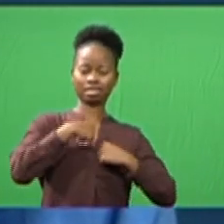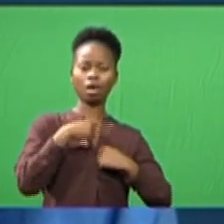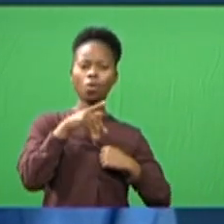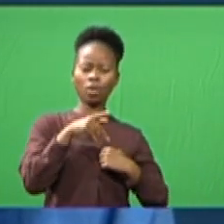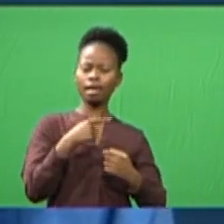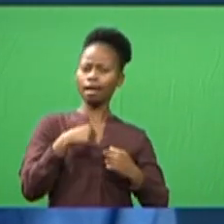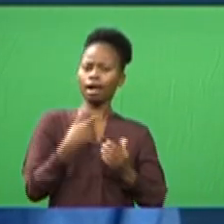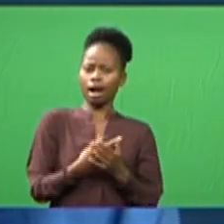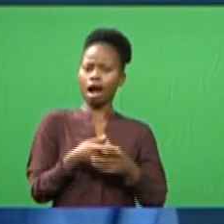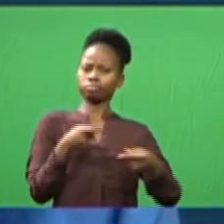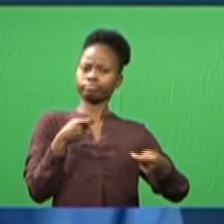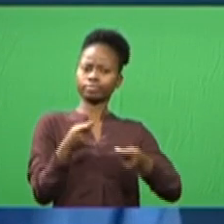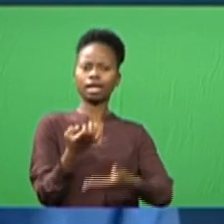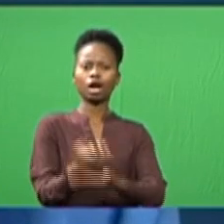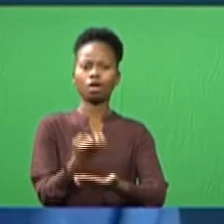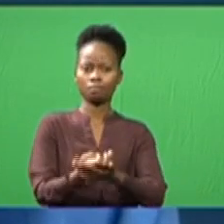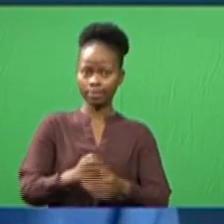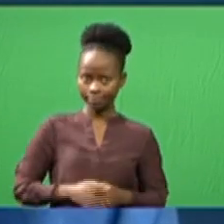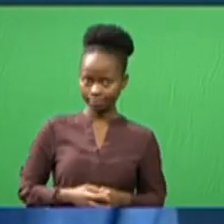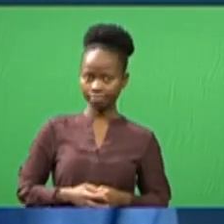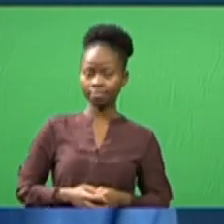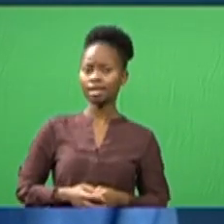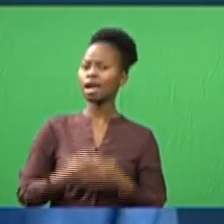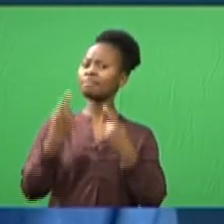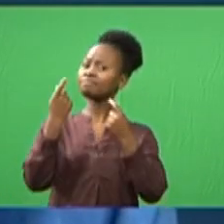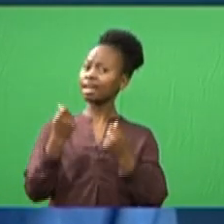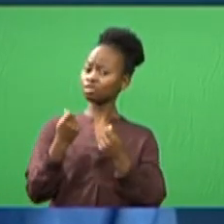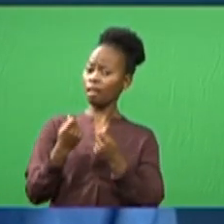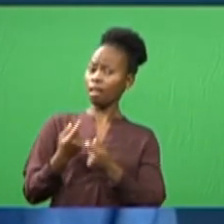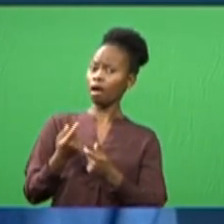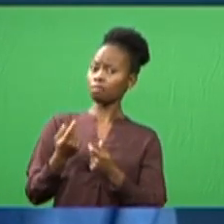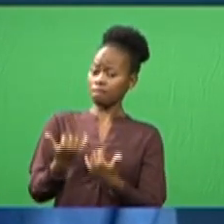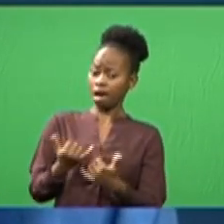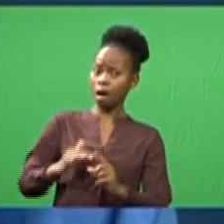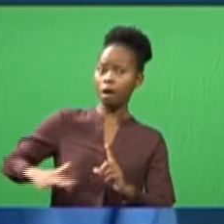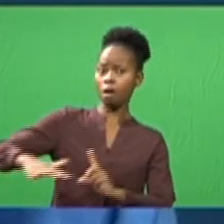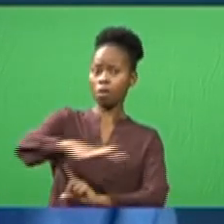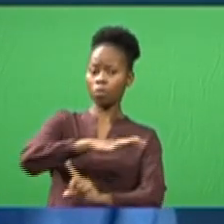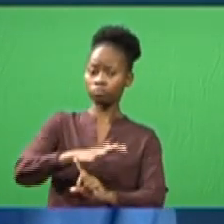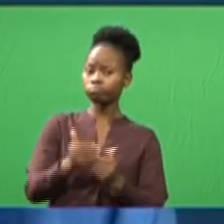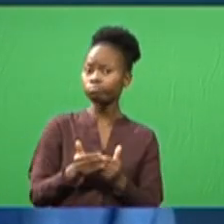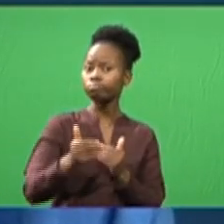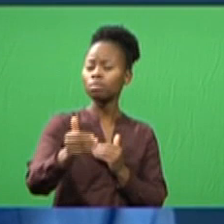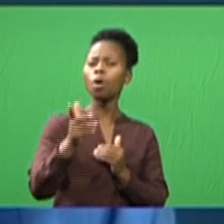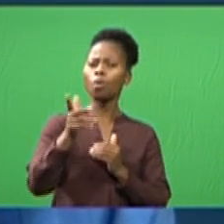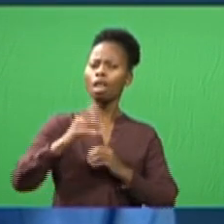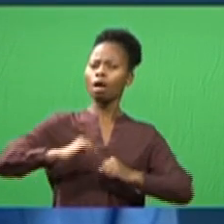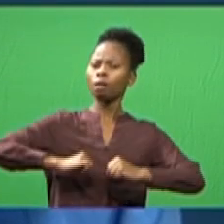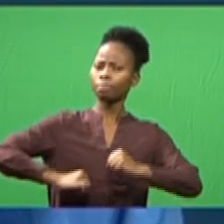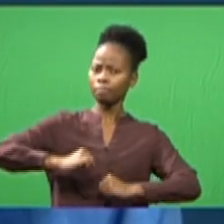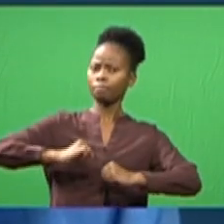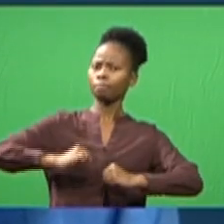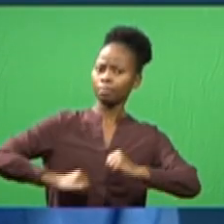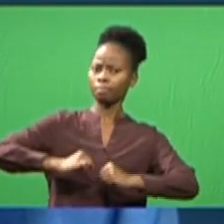broader economy. Economic and financial conditions are expected to remain volatile for the foreseeable future. In